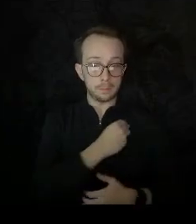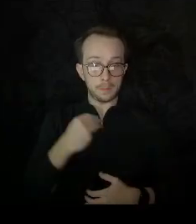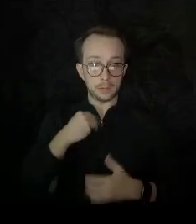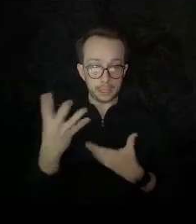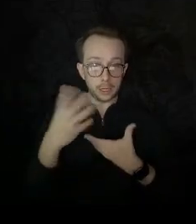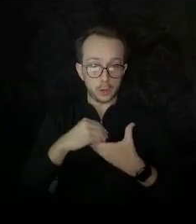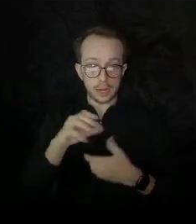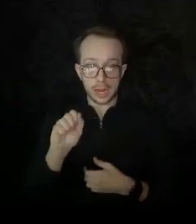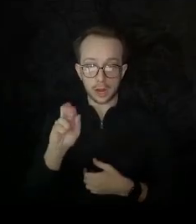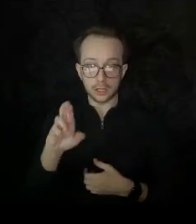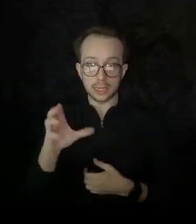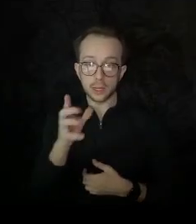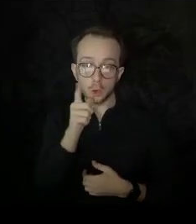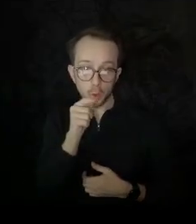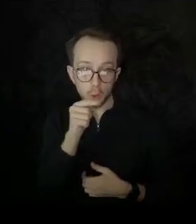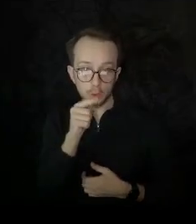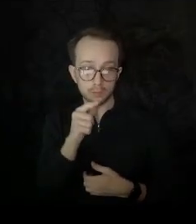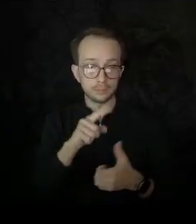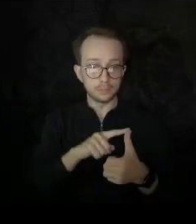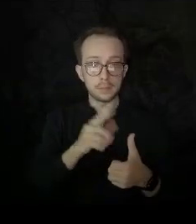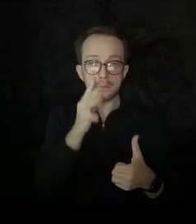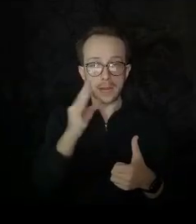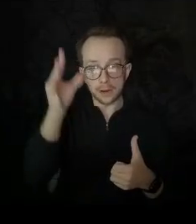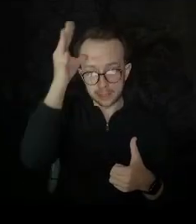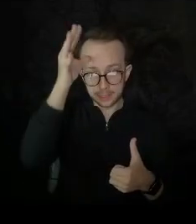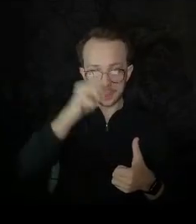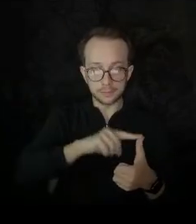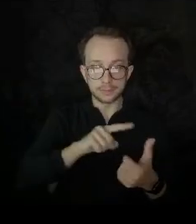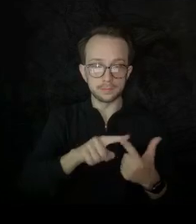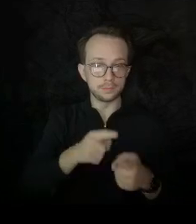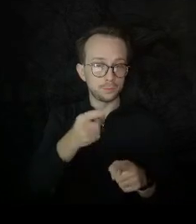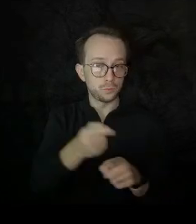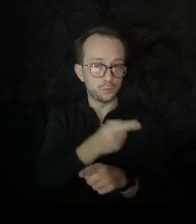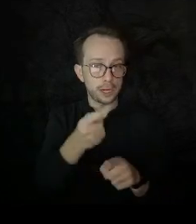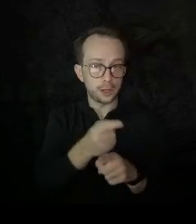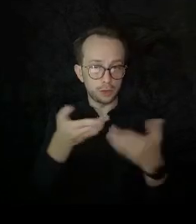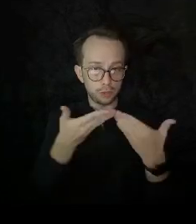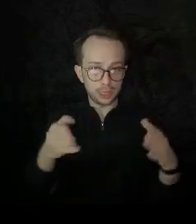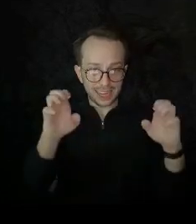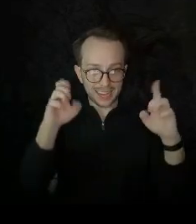include parents, regular education teacher,